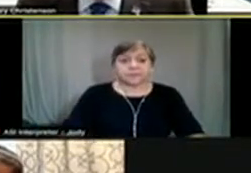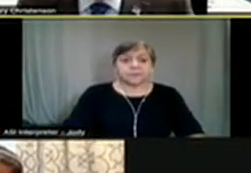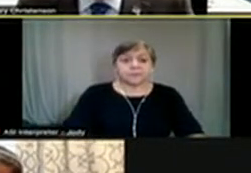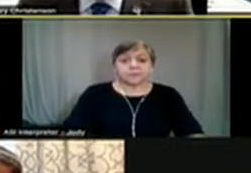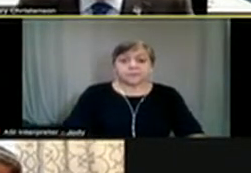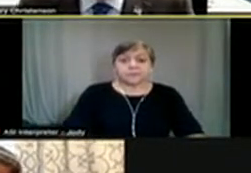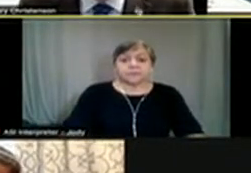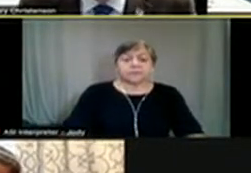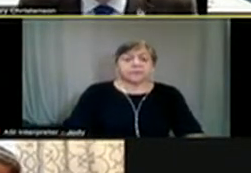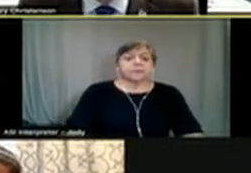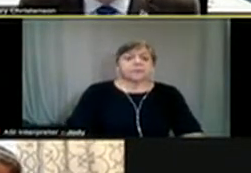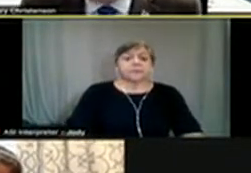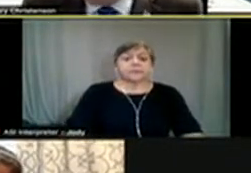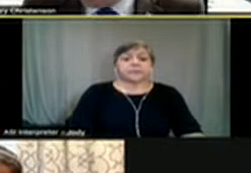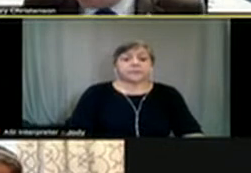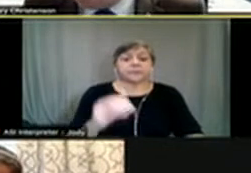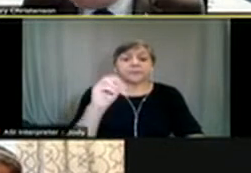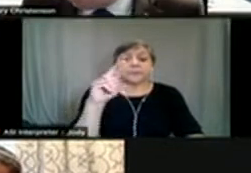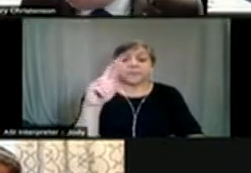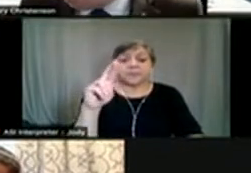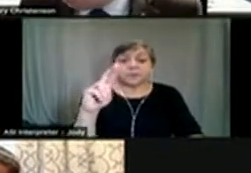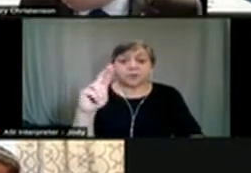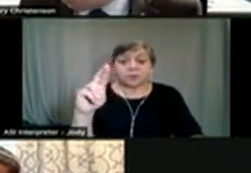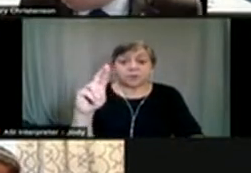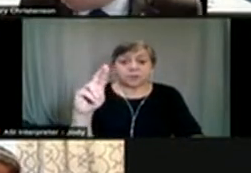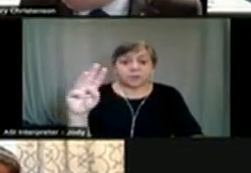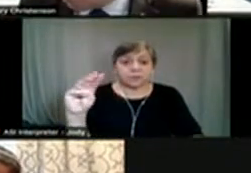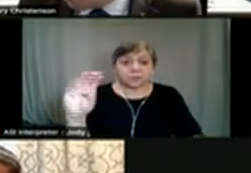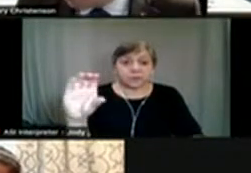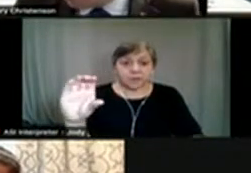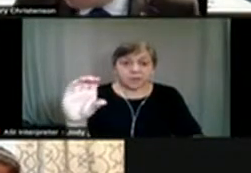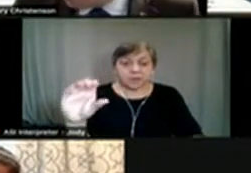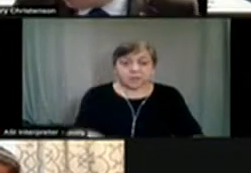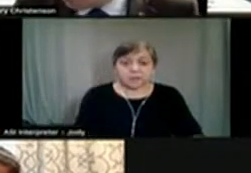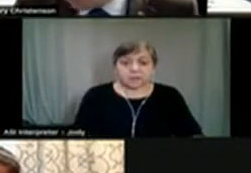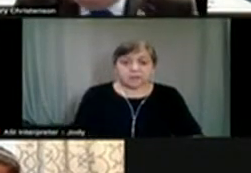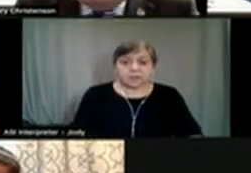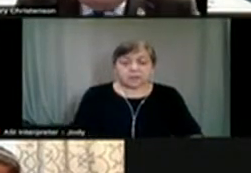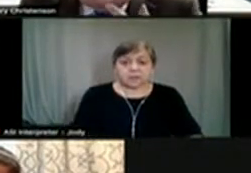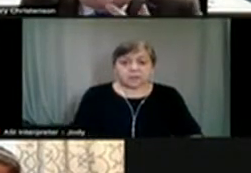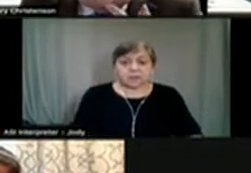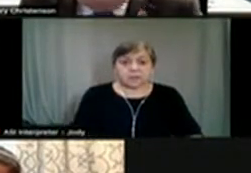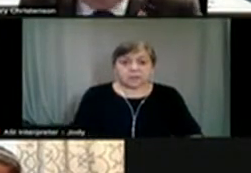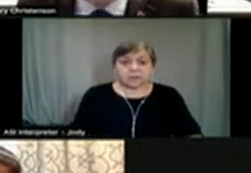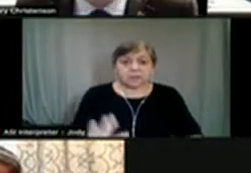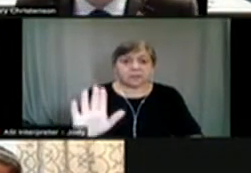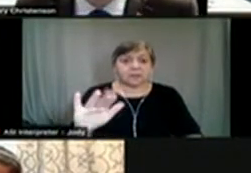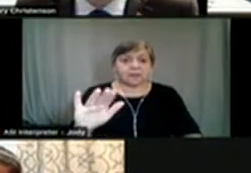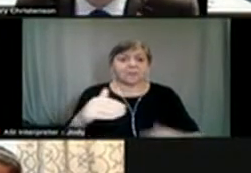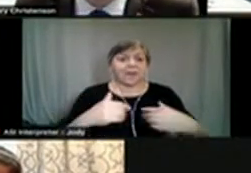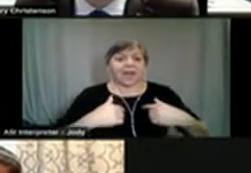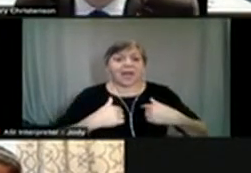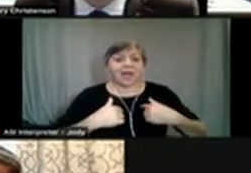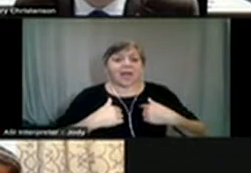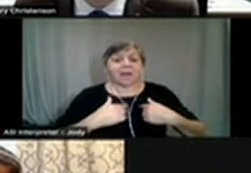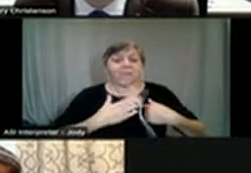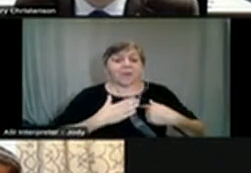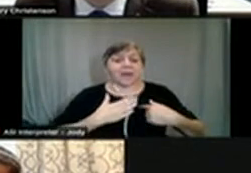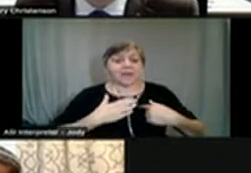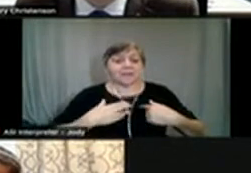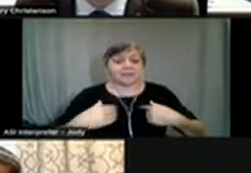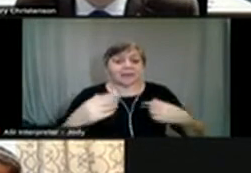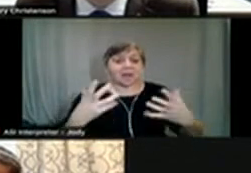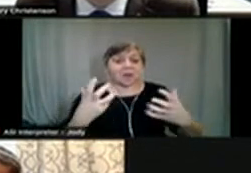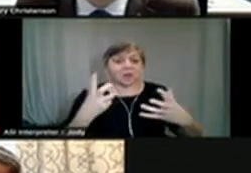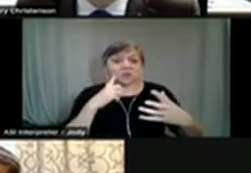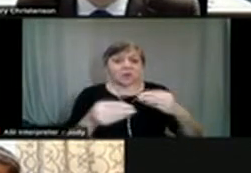Mr. McCarthy. It's not necessarily to the changes. I have some additional ones. So when necessary, we can